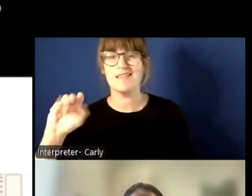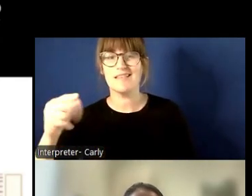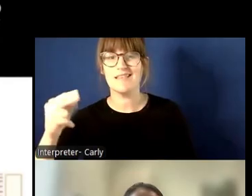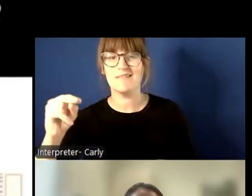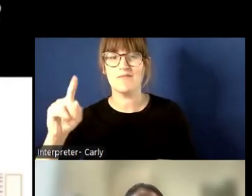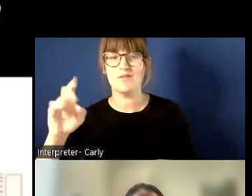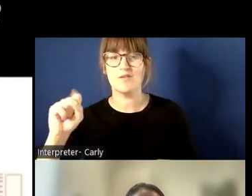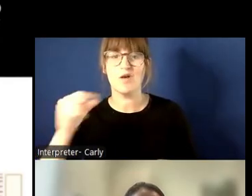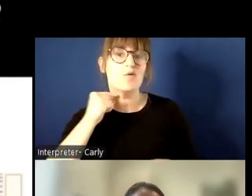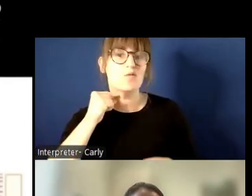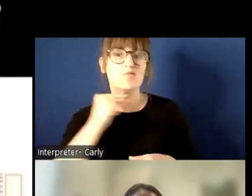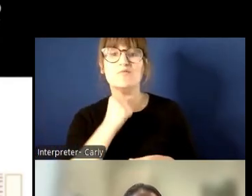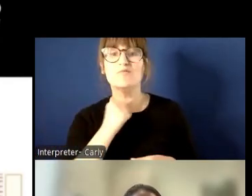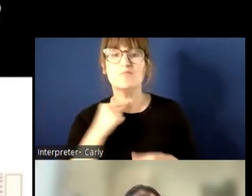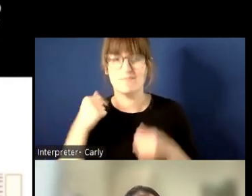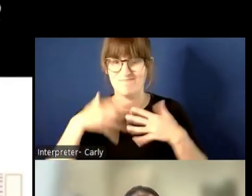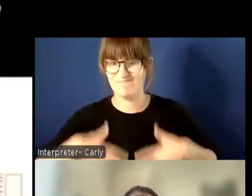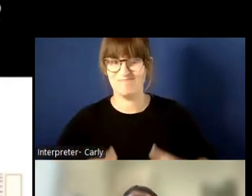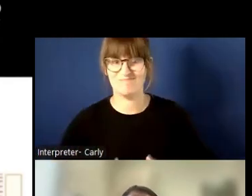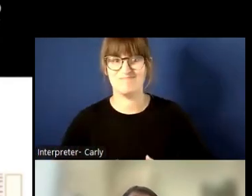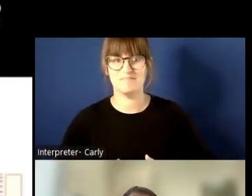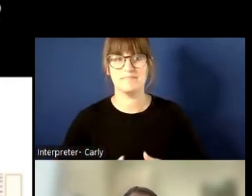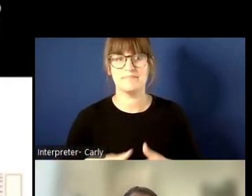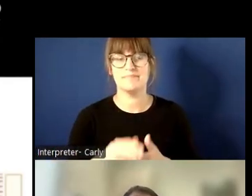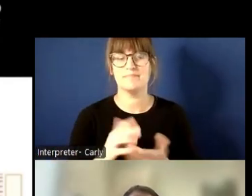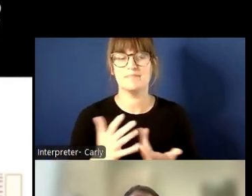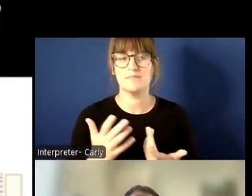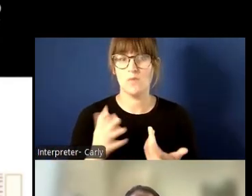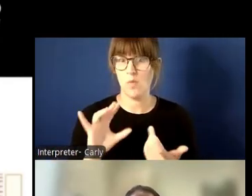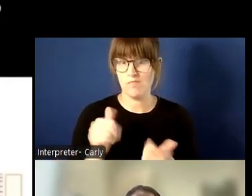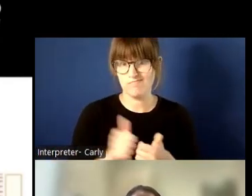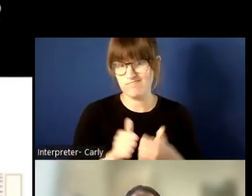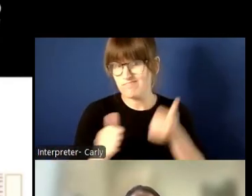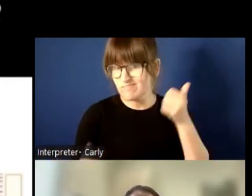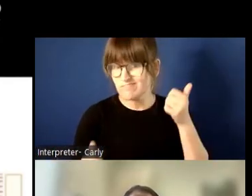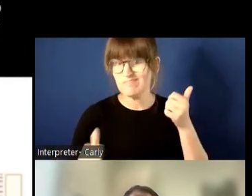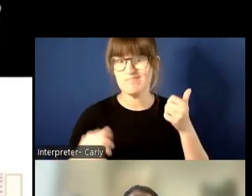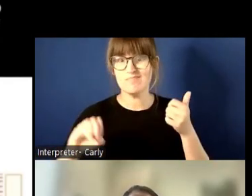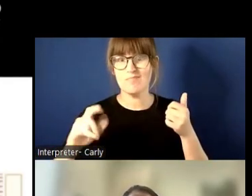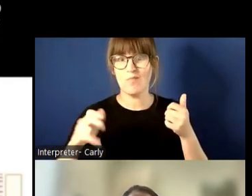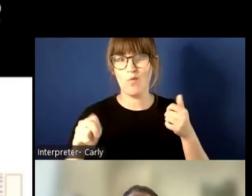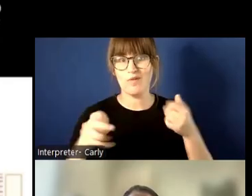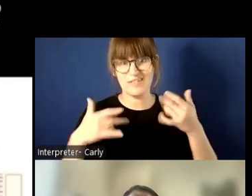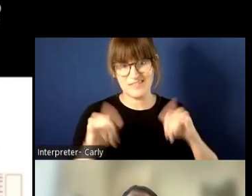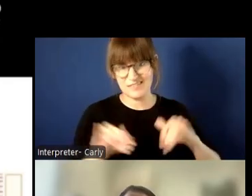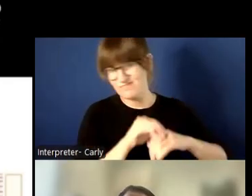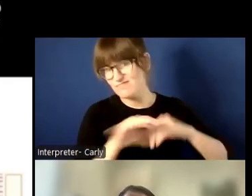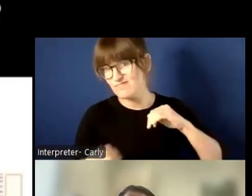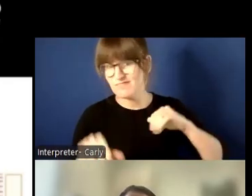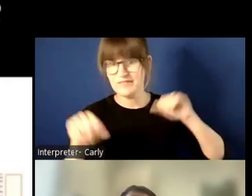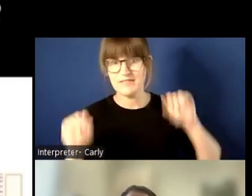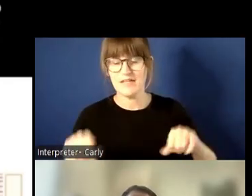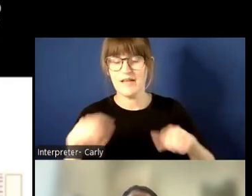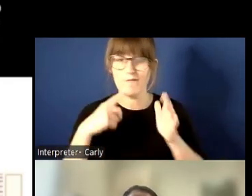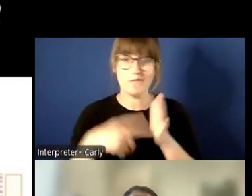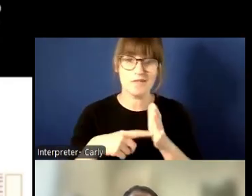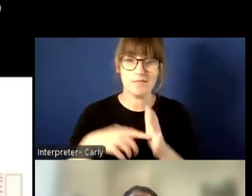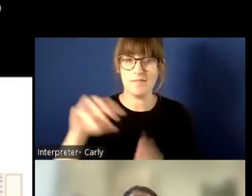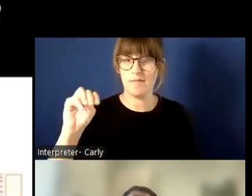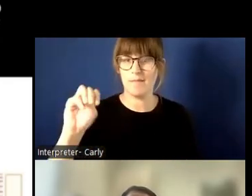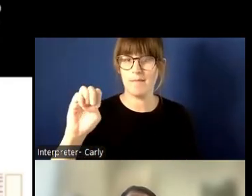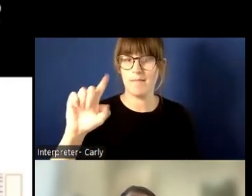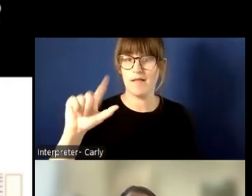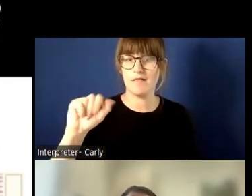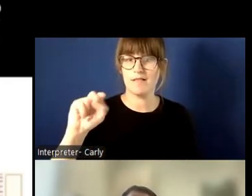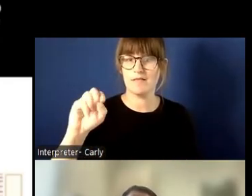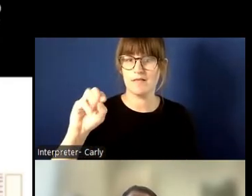nodes. Cancer can spread to distant organs. So certain types of cancer, most commonly melanoma of these three types, can spread